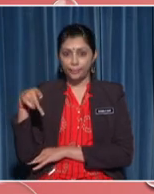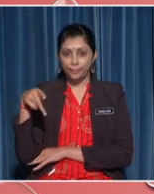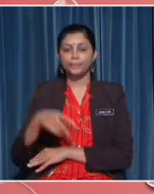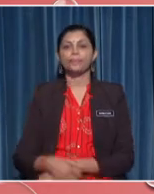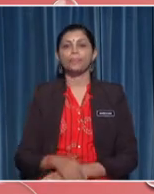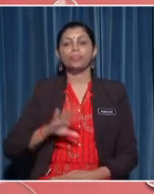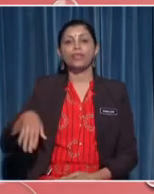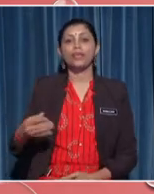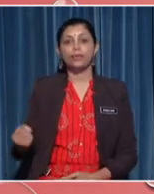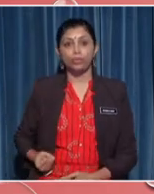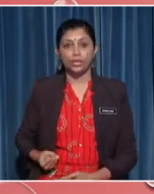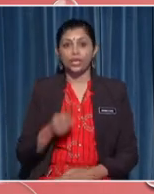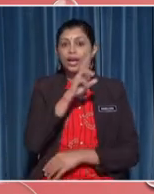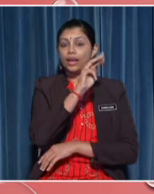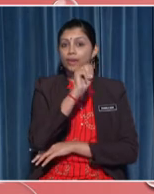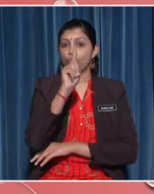Cambodia is